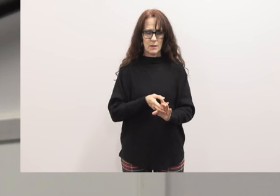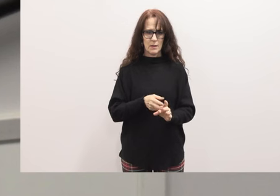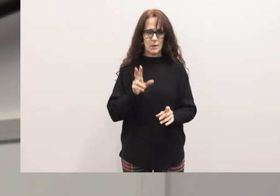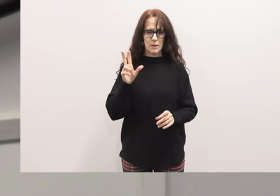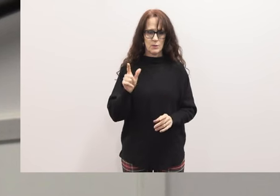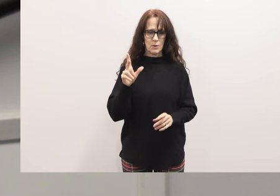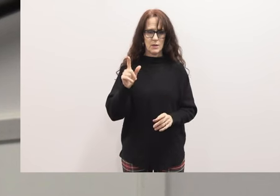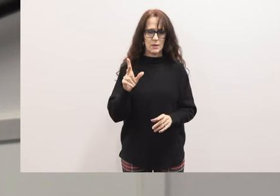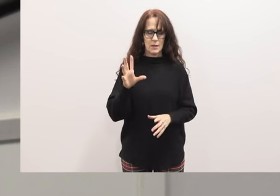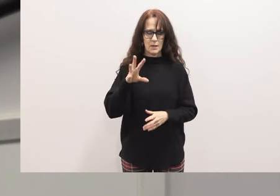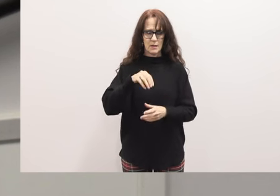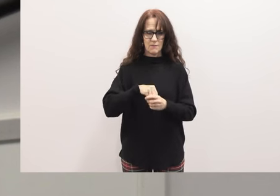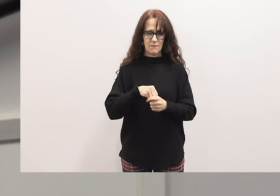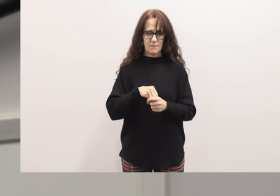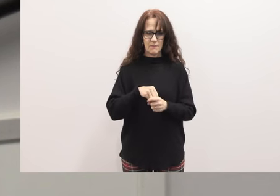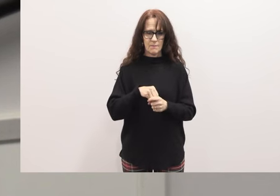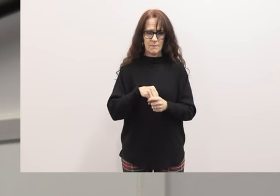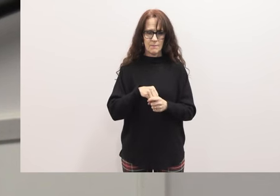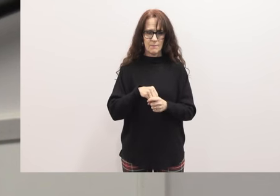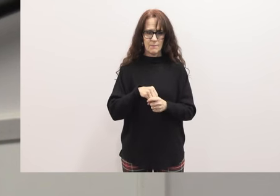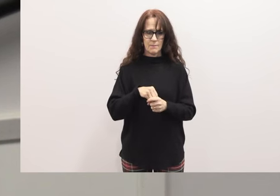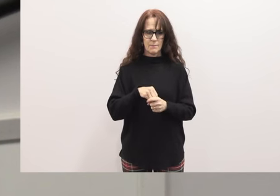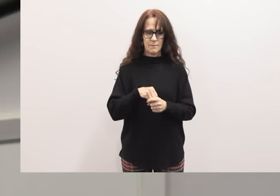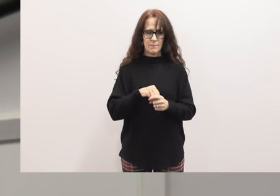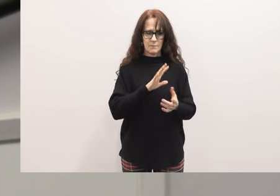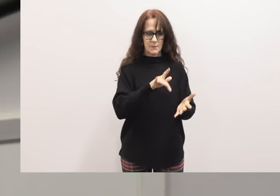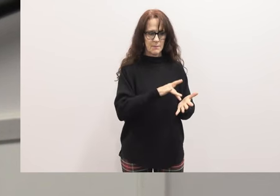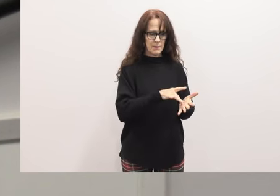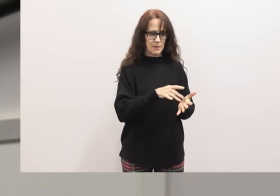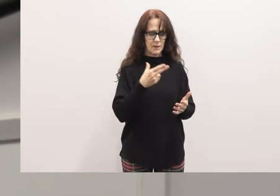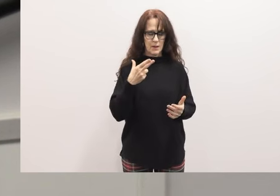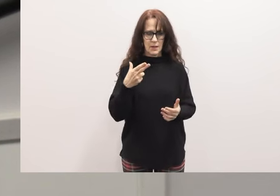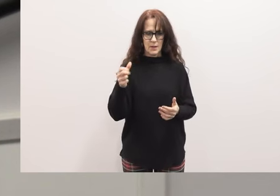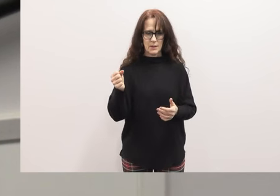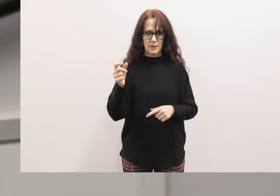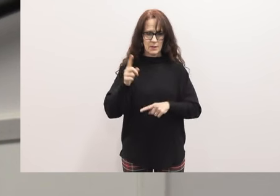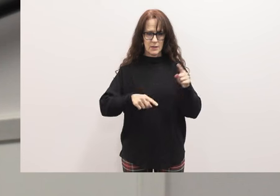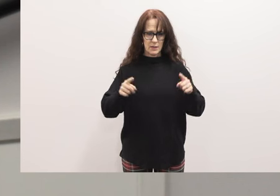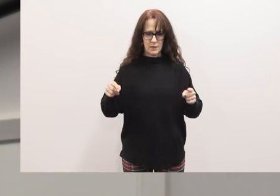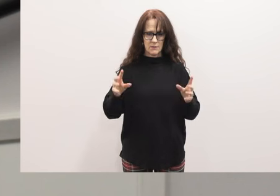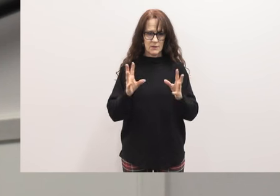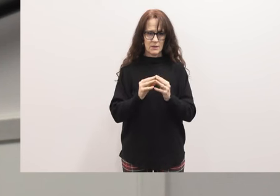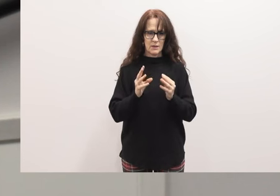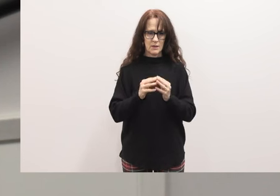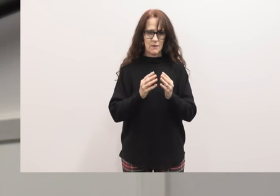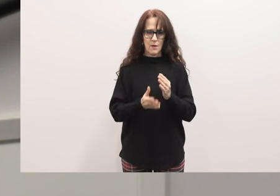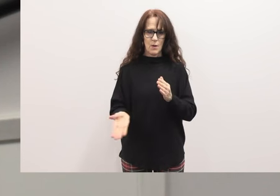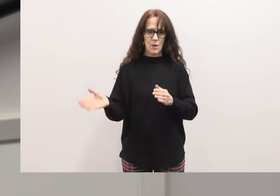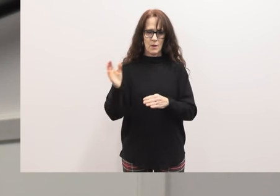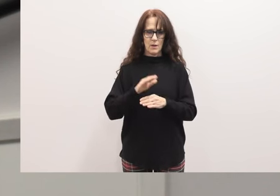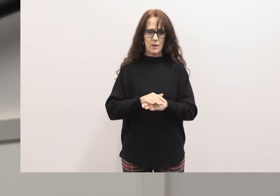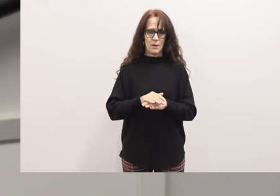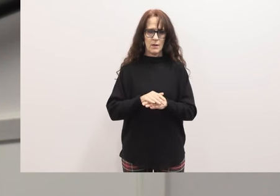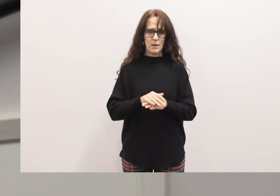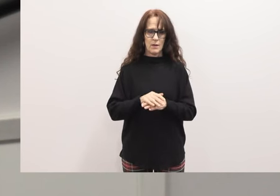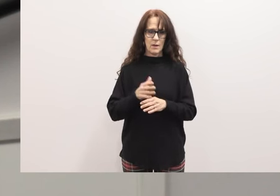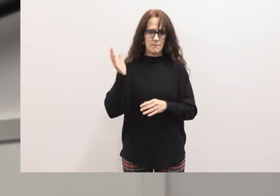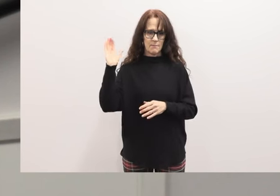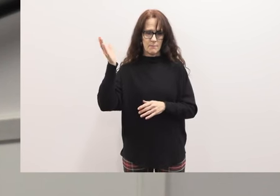23 of them participated from middle and high schools in different sessions for a full day of public